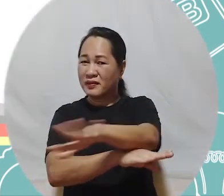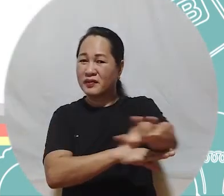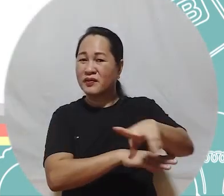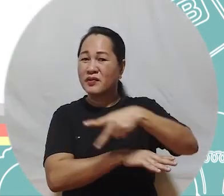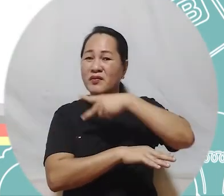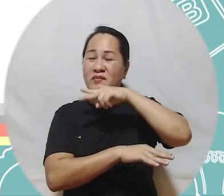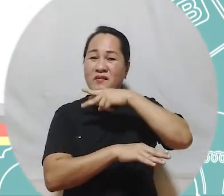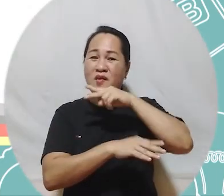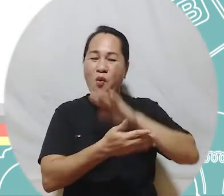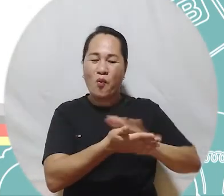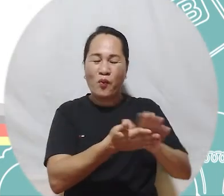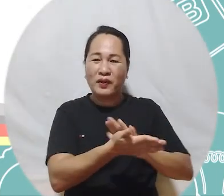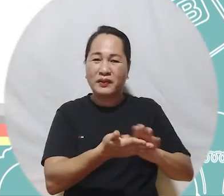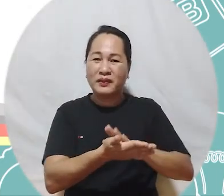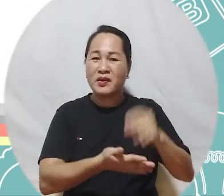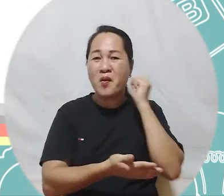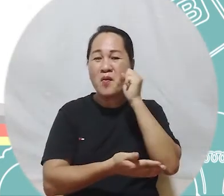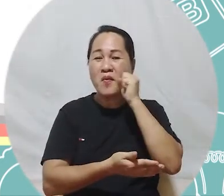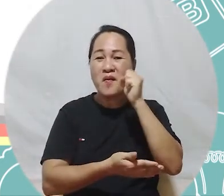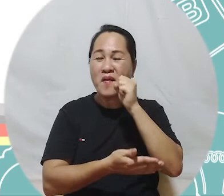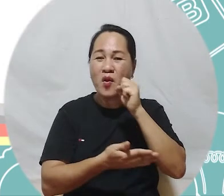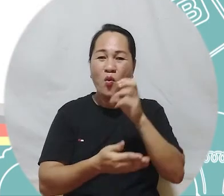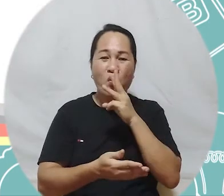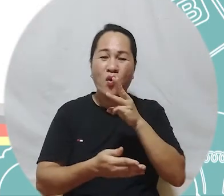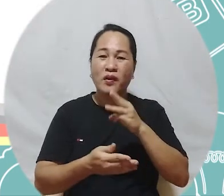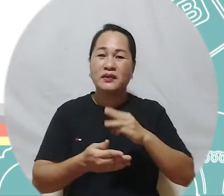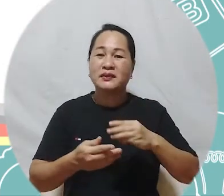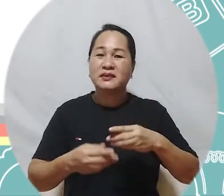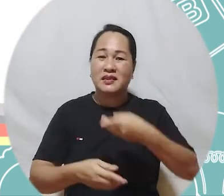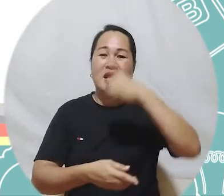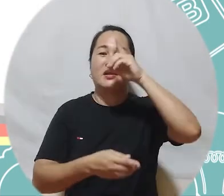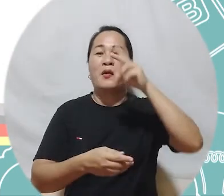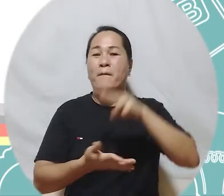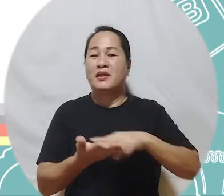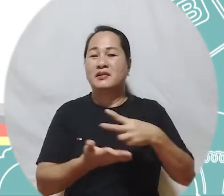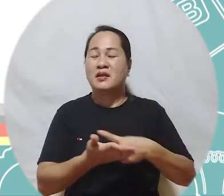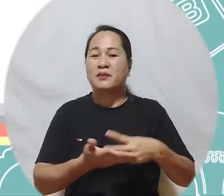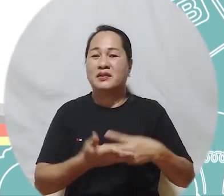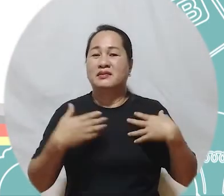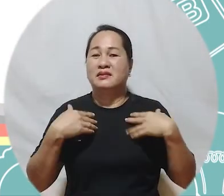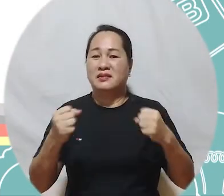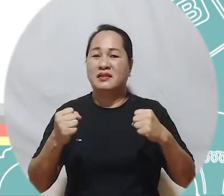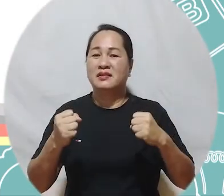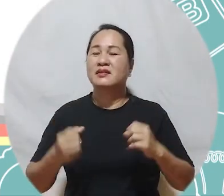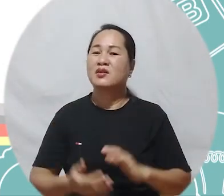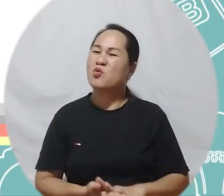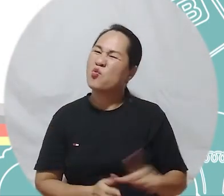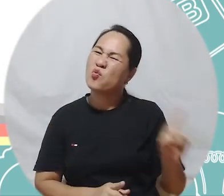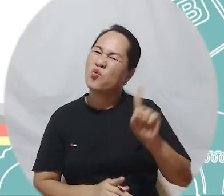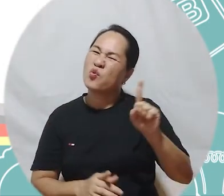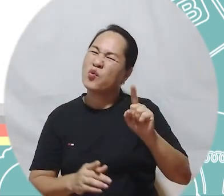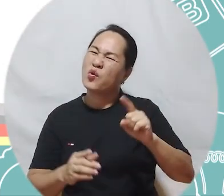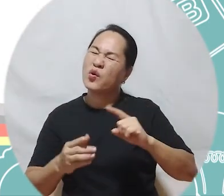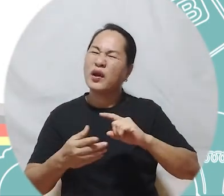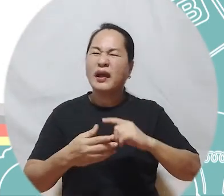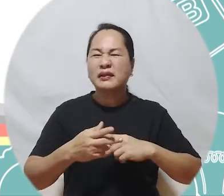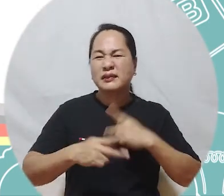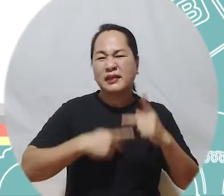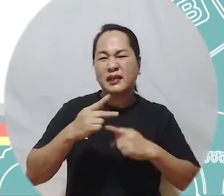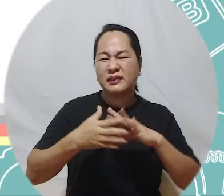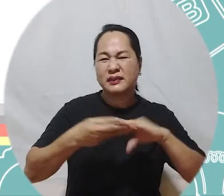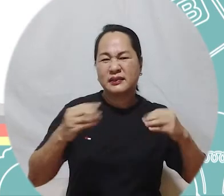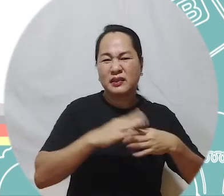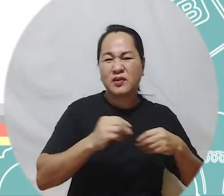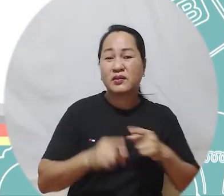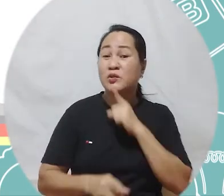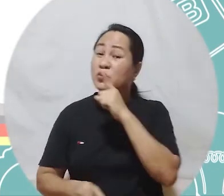their hands with soap and water and drink vitamins to boost their immune system. What kind of story is this?